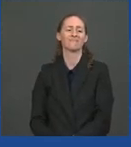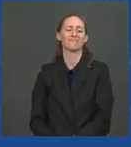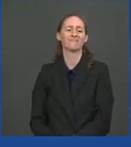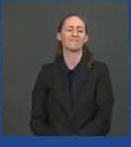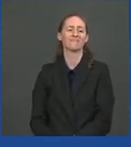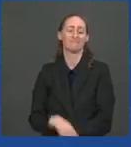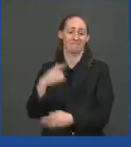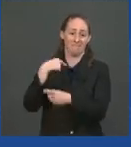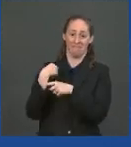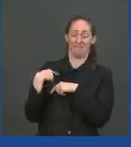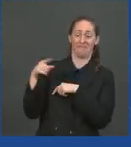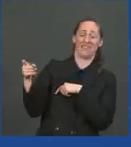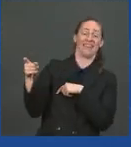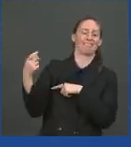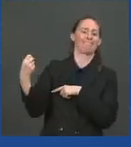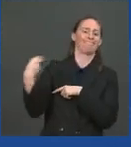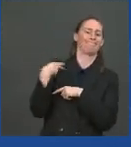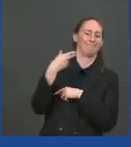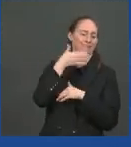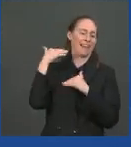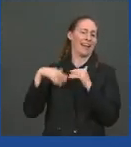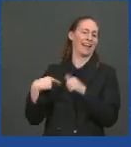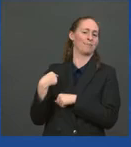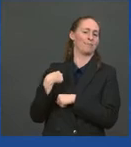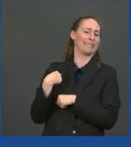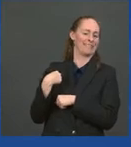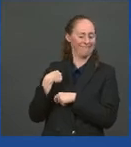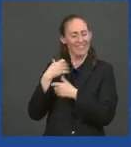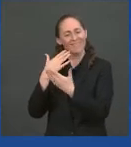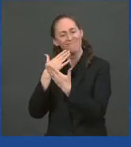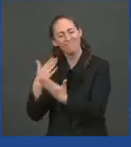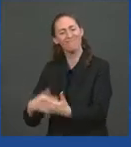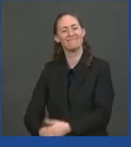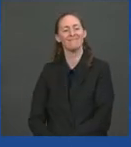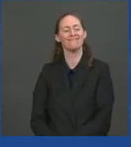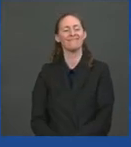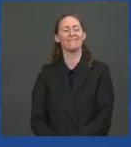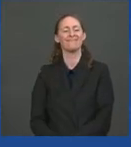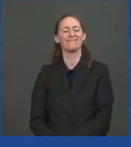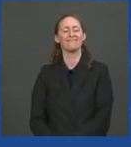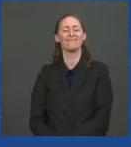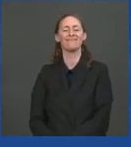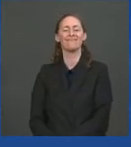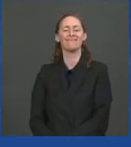You're good, but I tell you what, you married way up, pal.